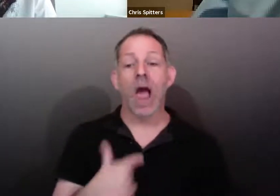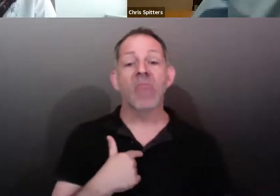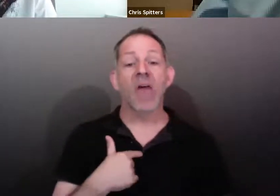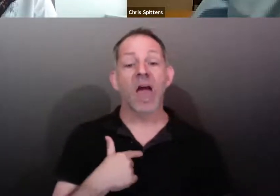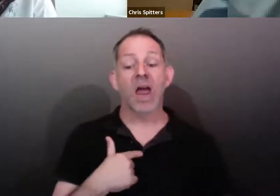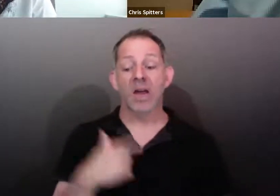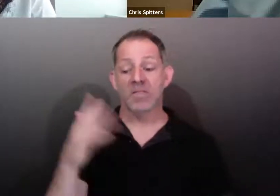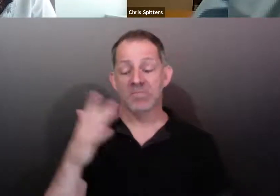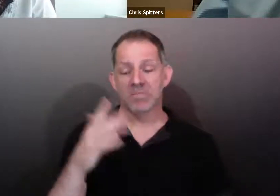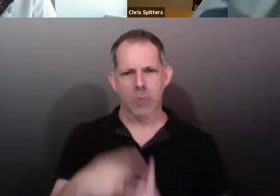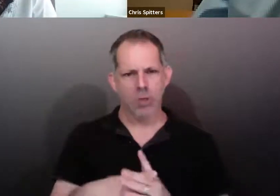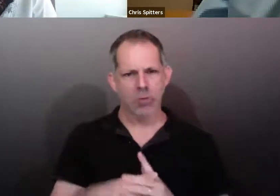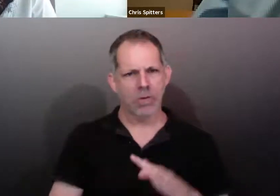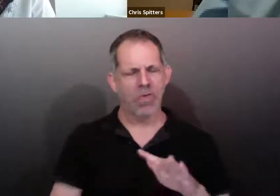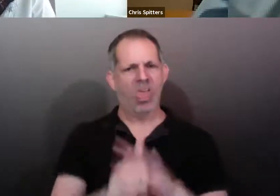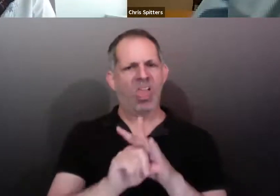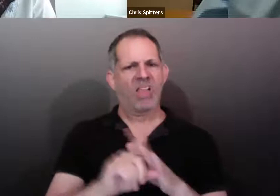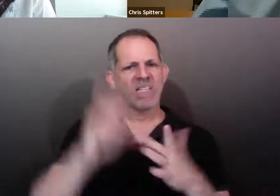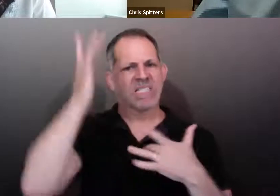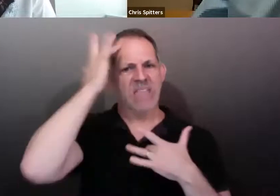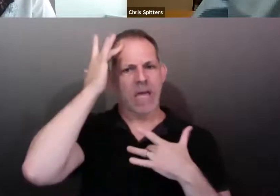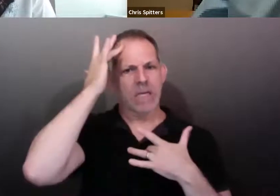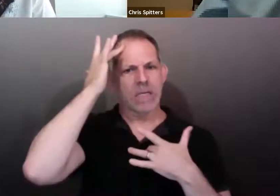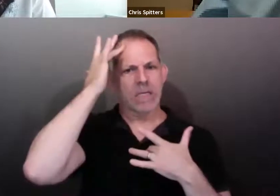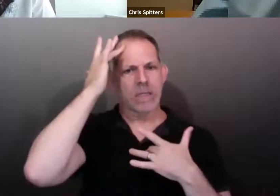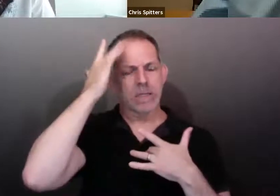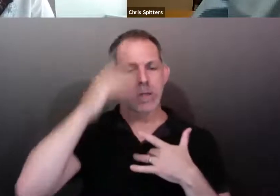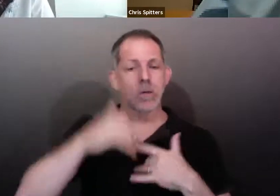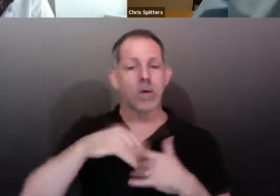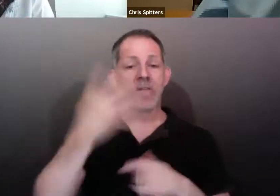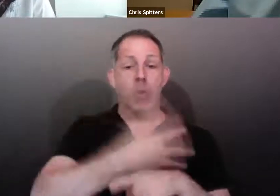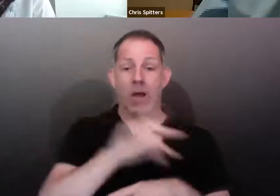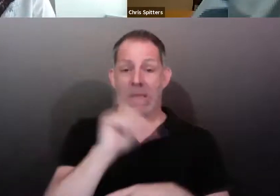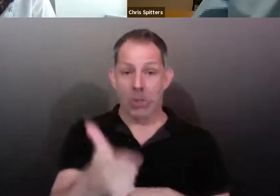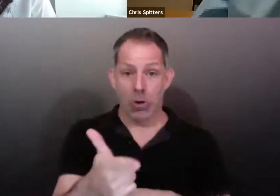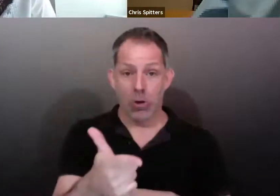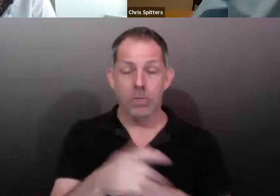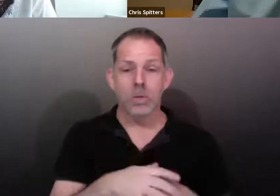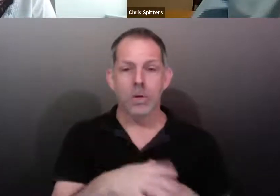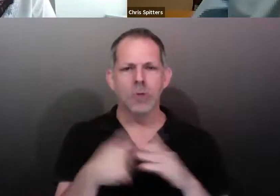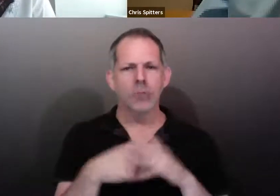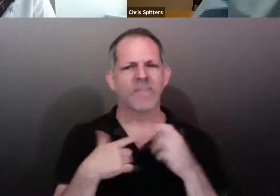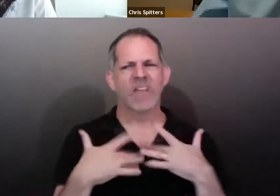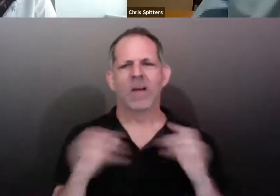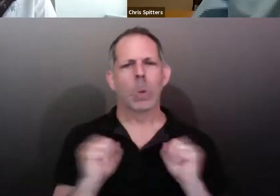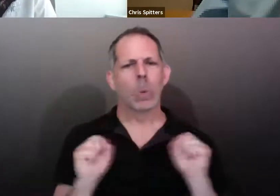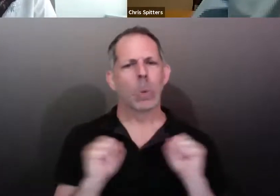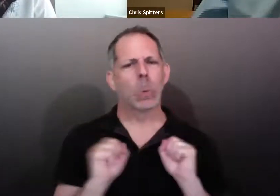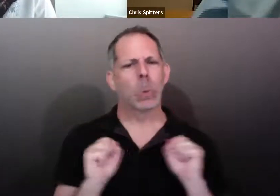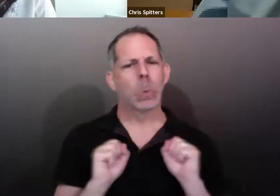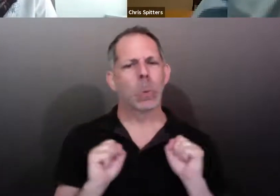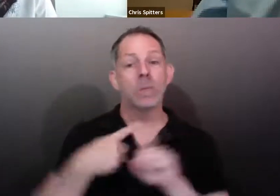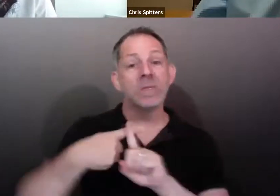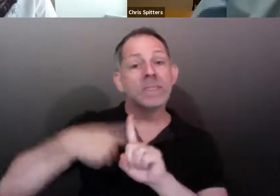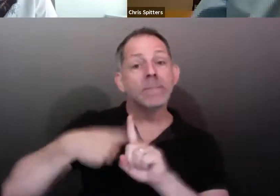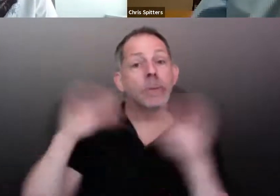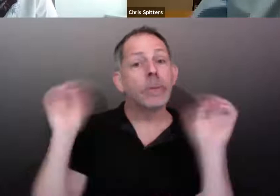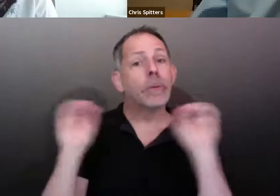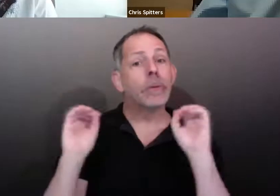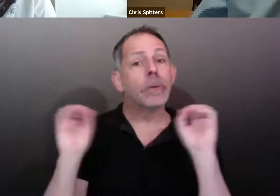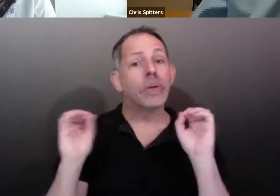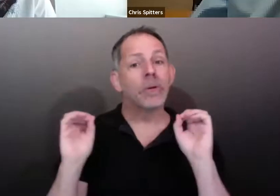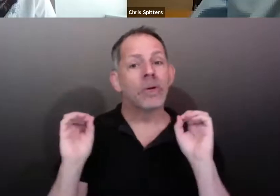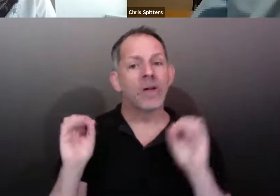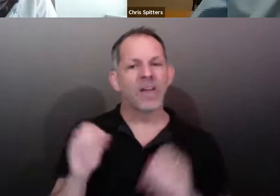chills one evening, and then just sort of this feeling that something wasn't right. But that was, the